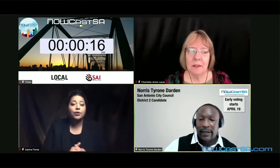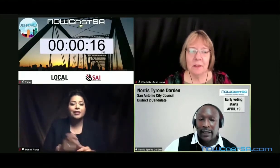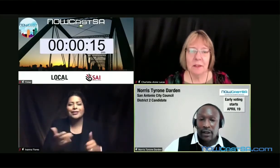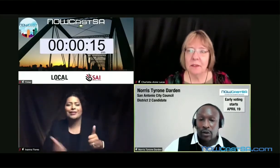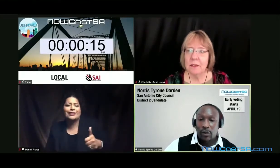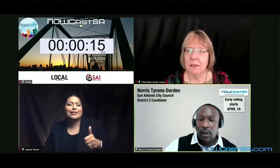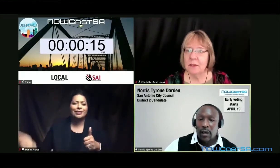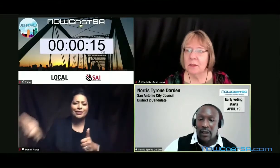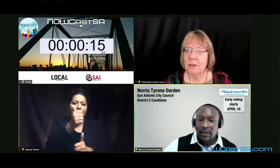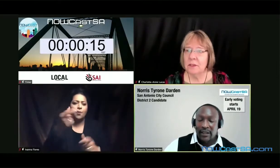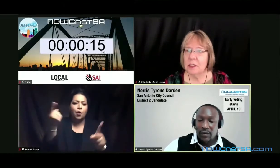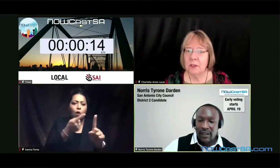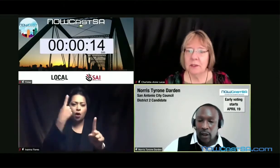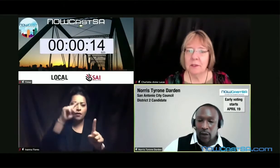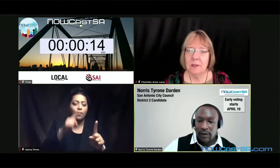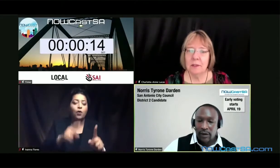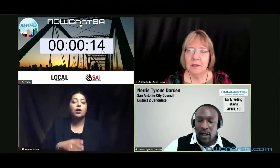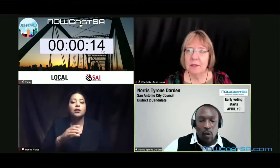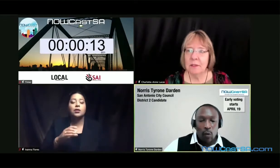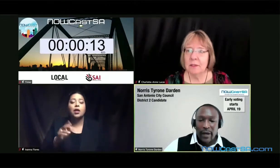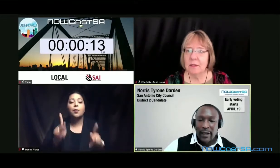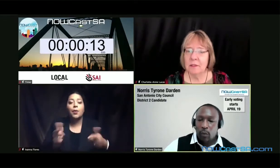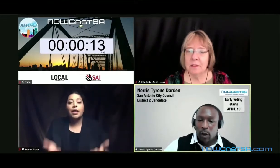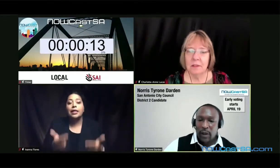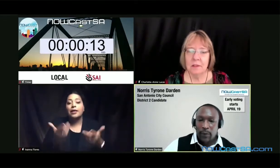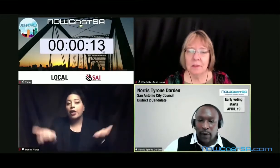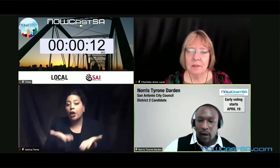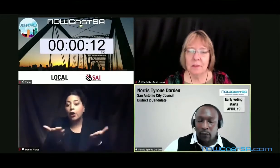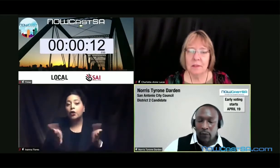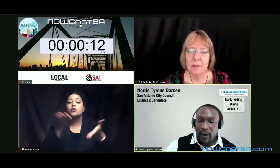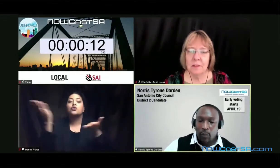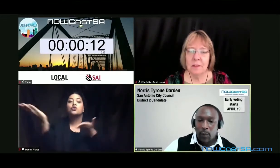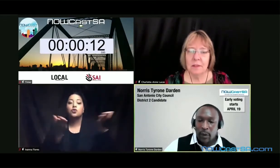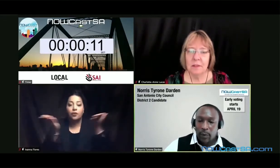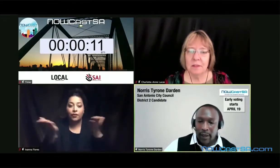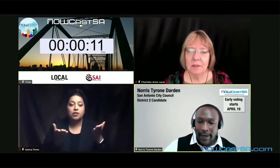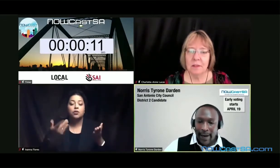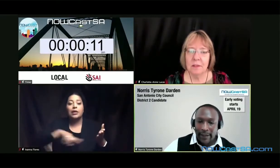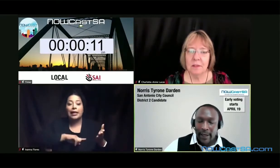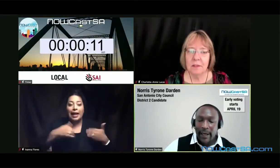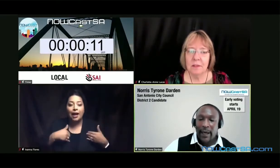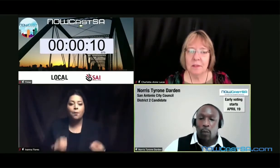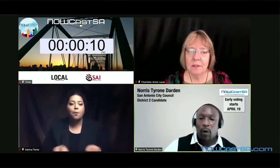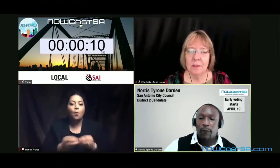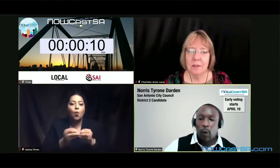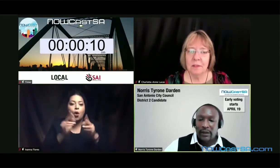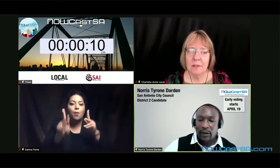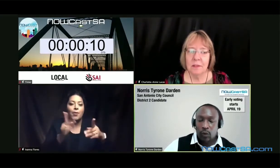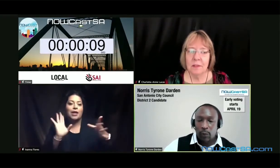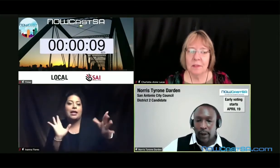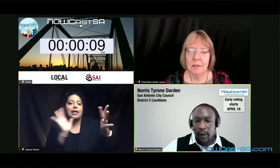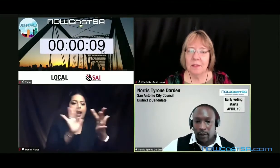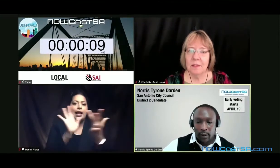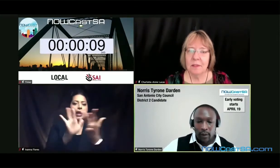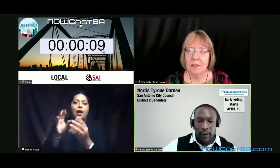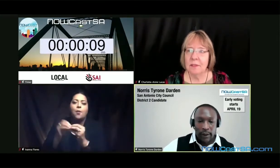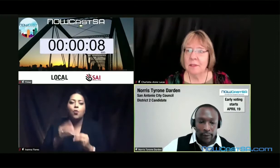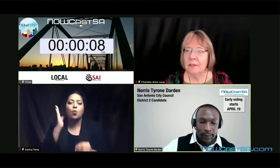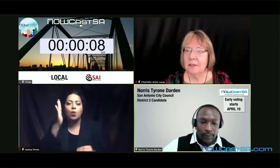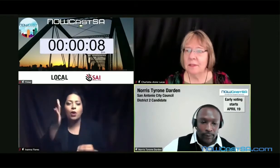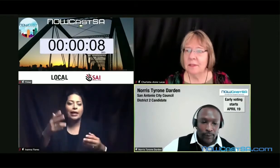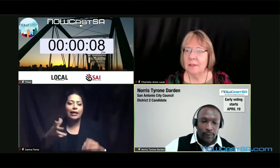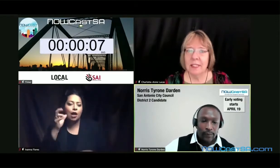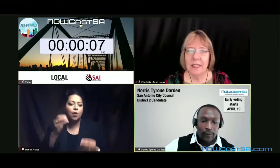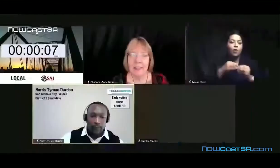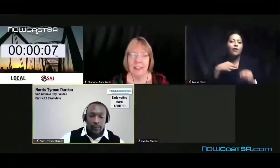in addition to constituency services. We get more people involved, we get more people connected, and more voices will be heard. Thank